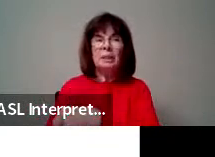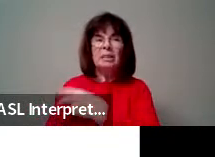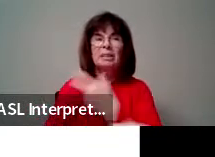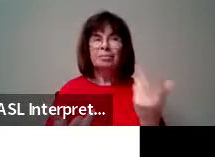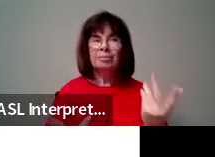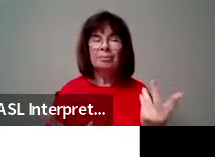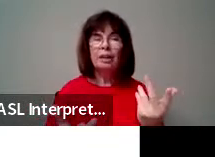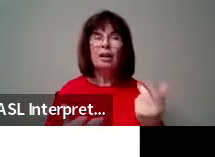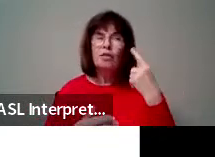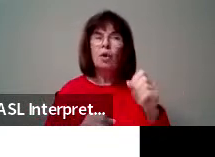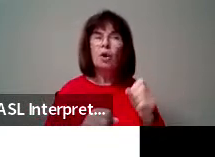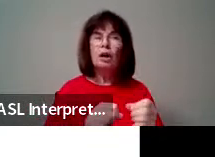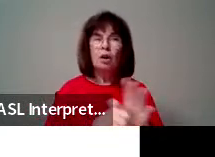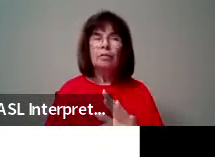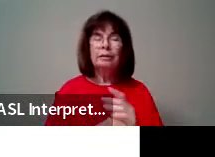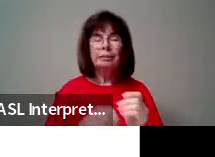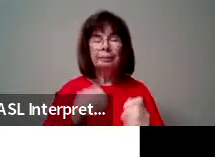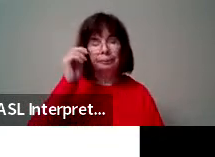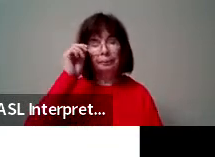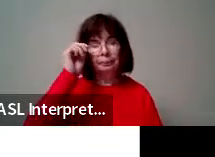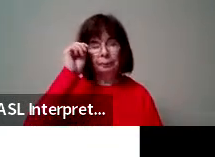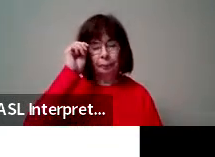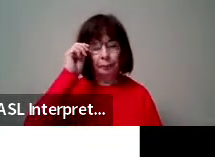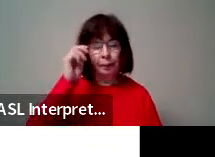But I think